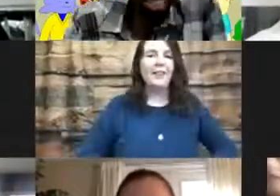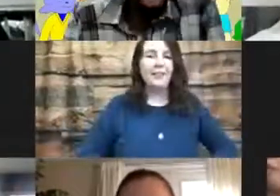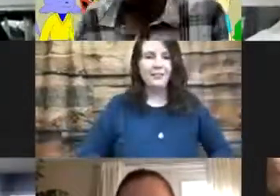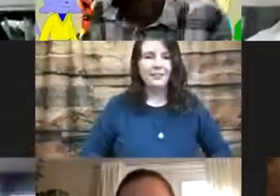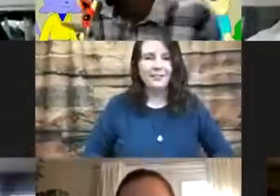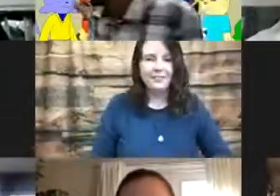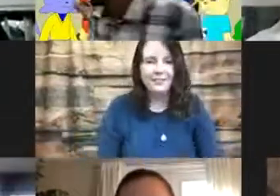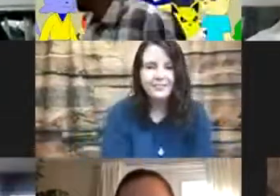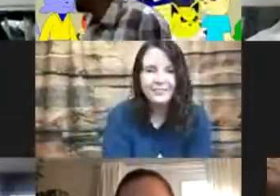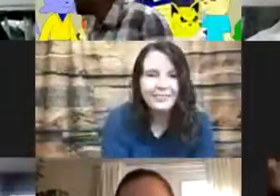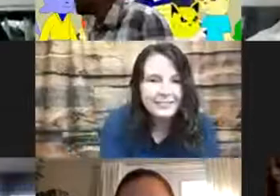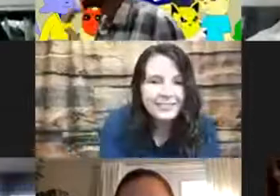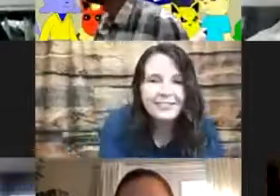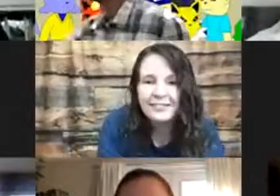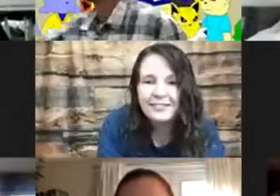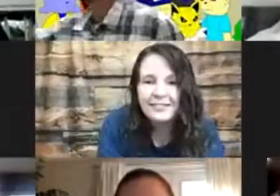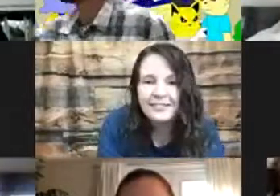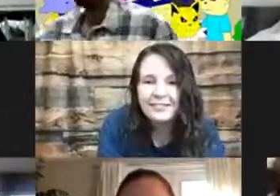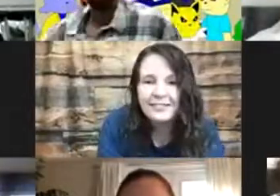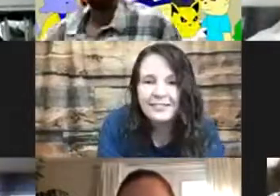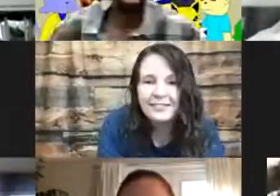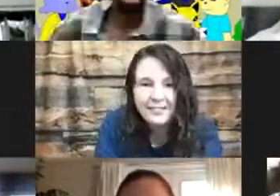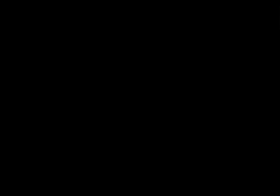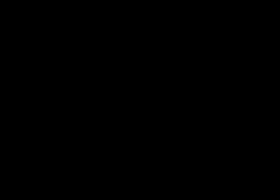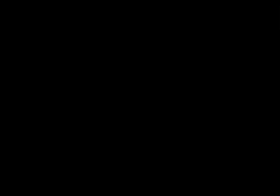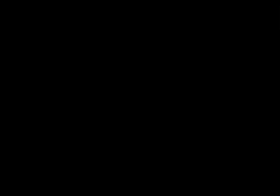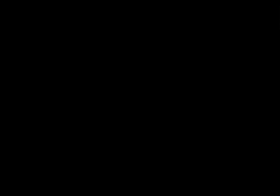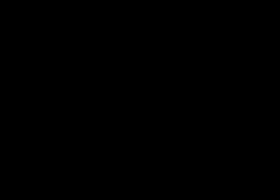very excited. Yes, hey, very excited.